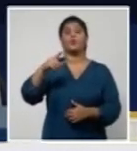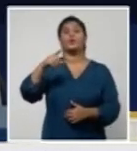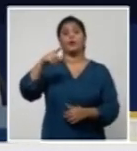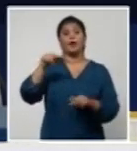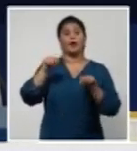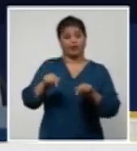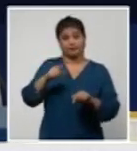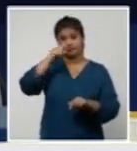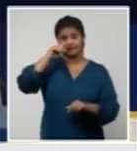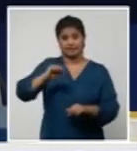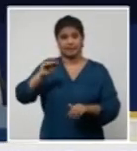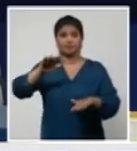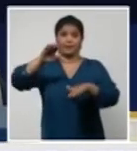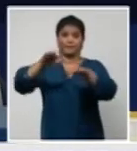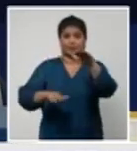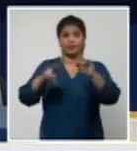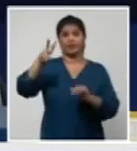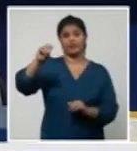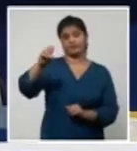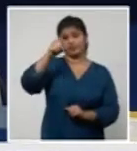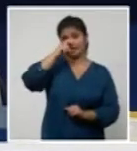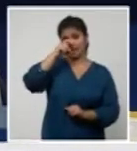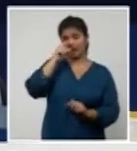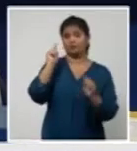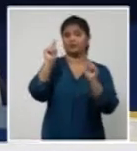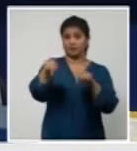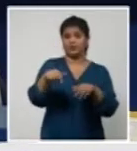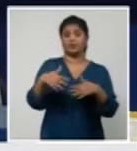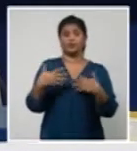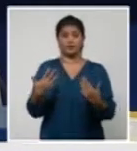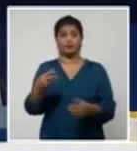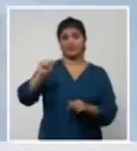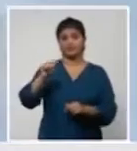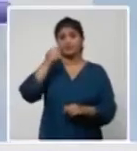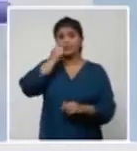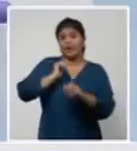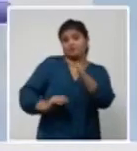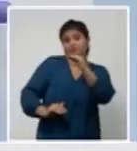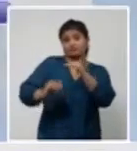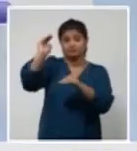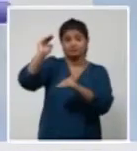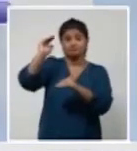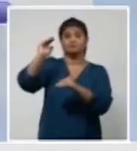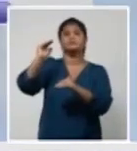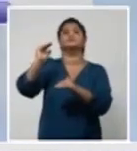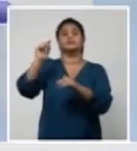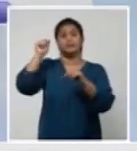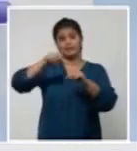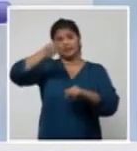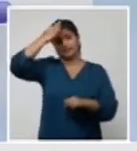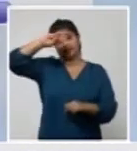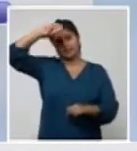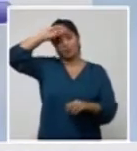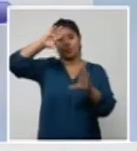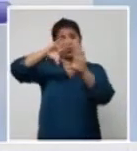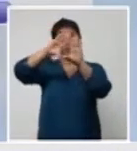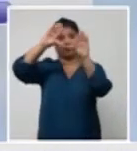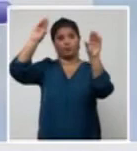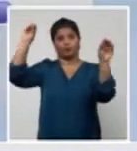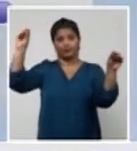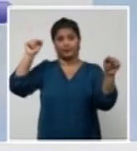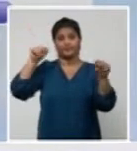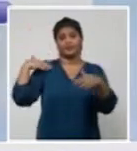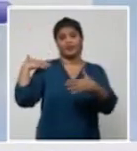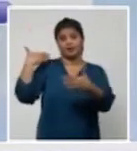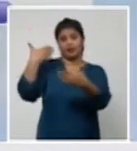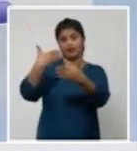councils are proving effective, and this is showing in its case rate. As such, let's turn our attention to the confirmed